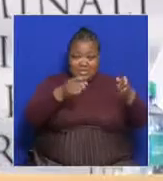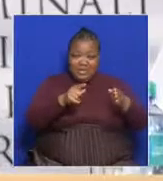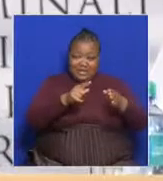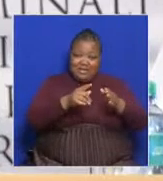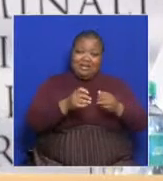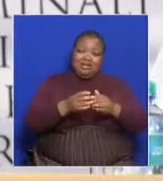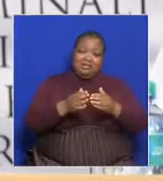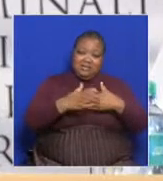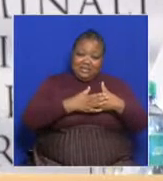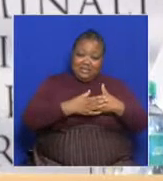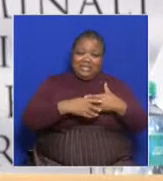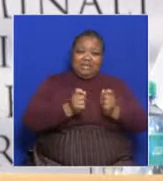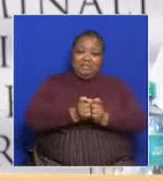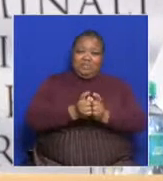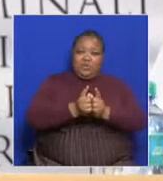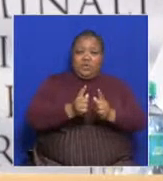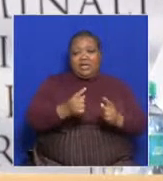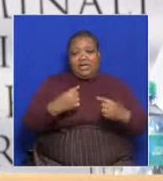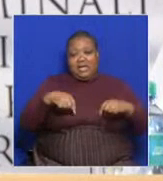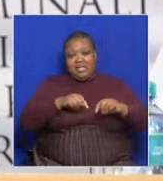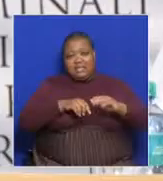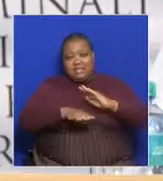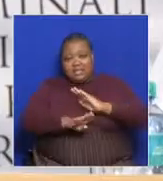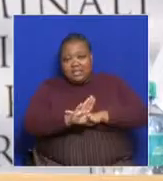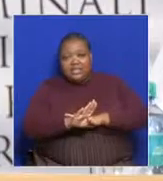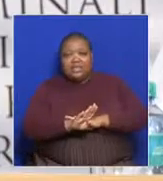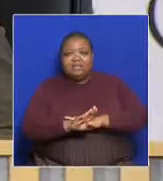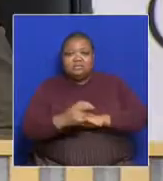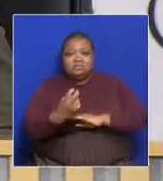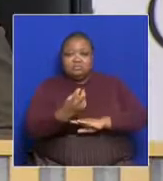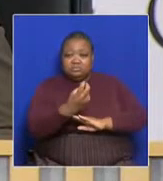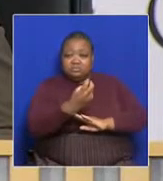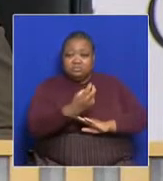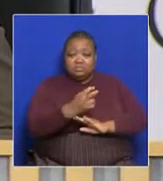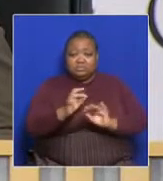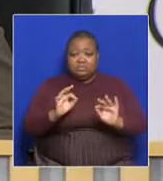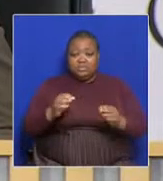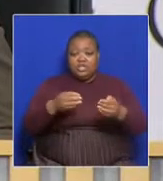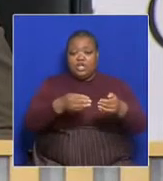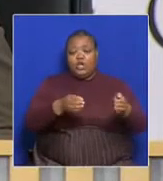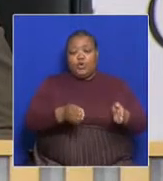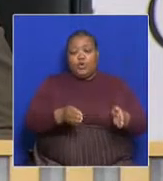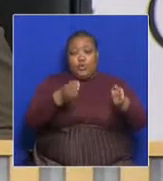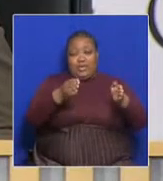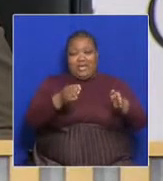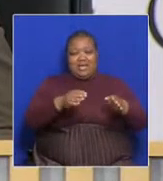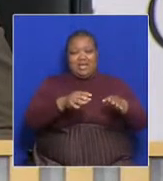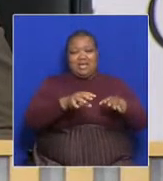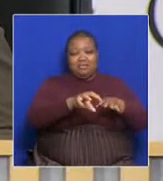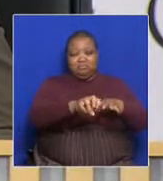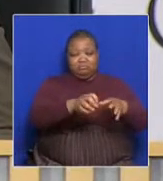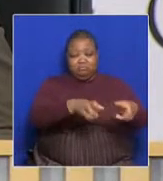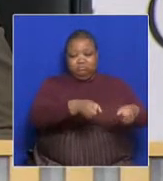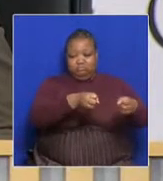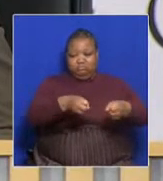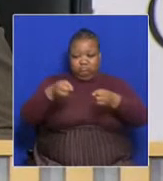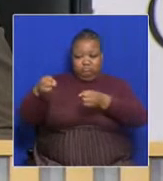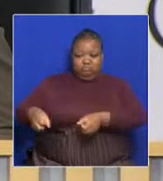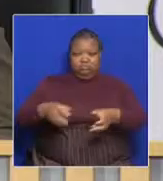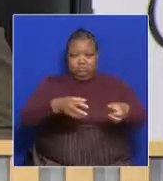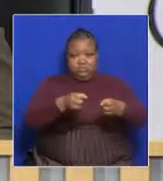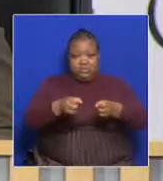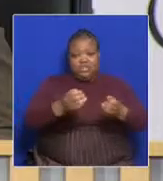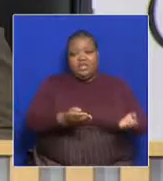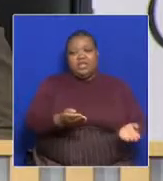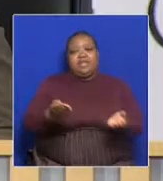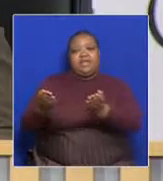And thereafter, the container itself, after the unpack, was handed over to the clearing agent from